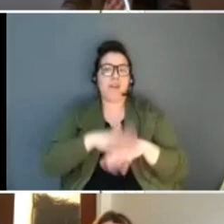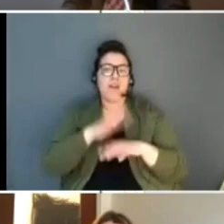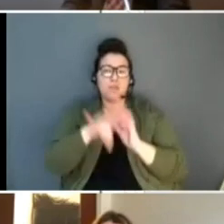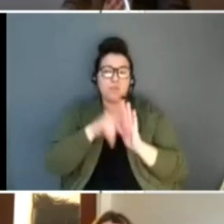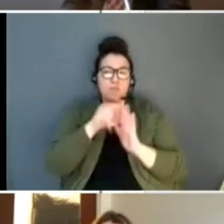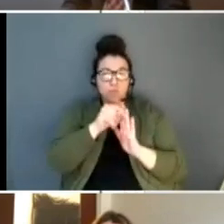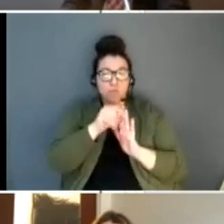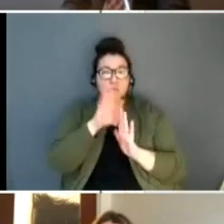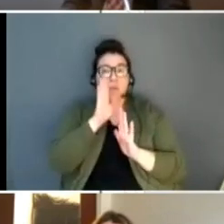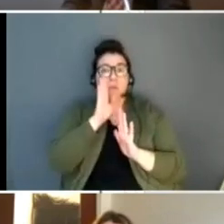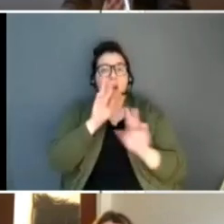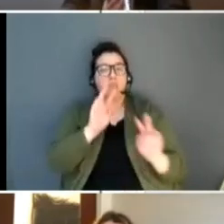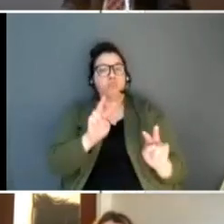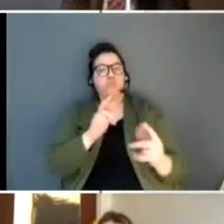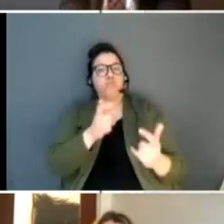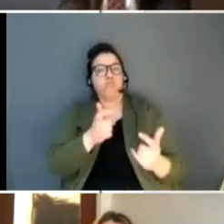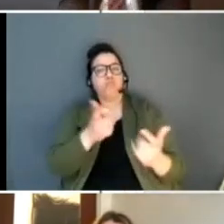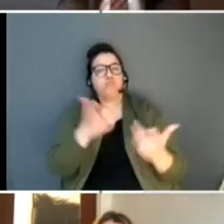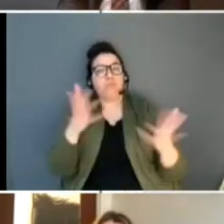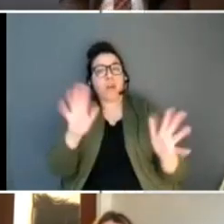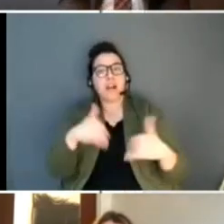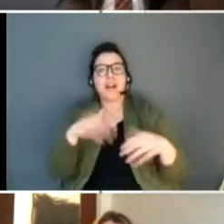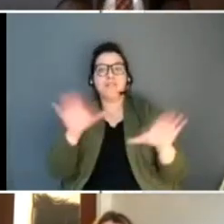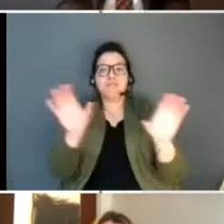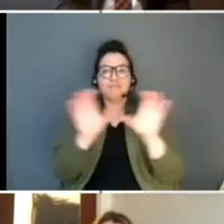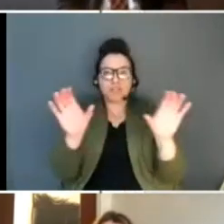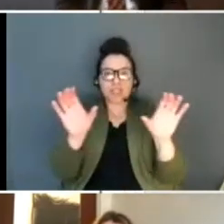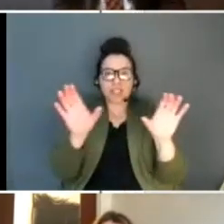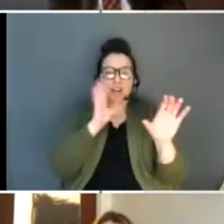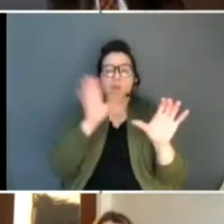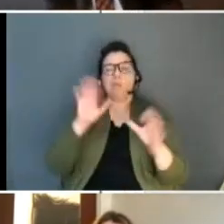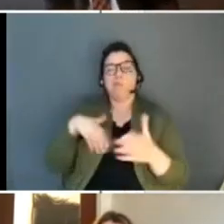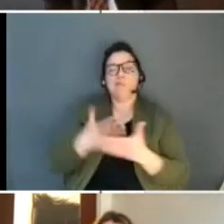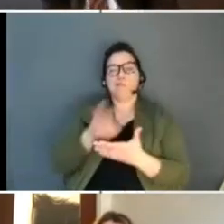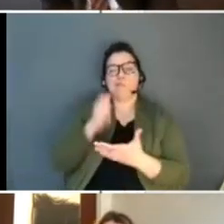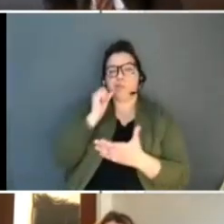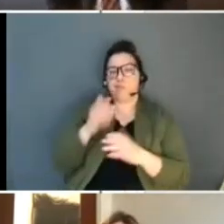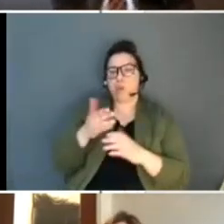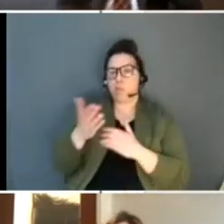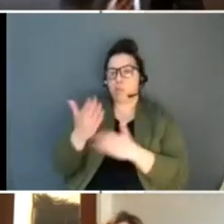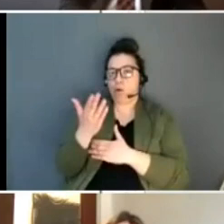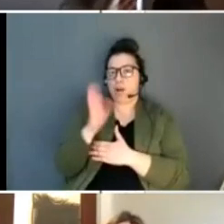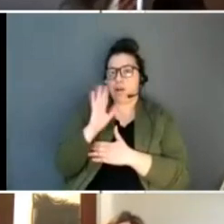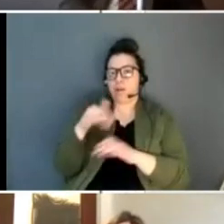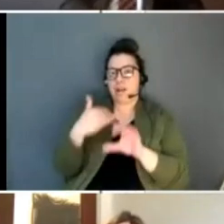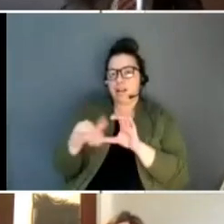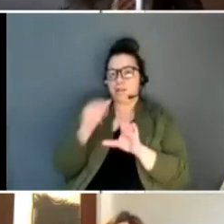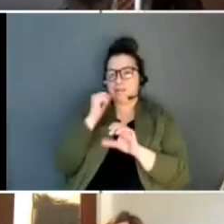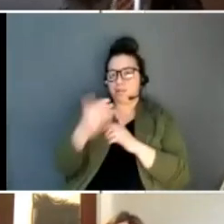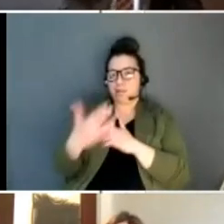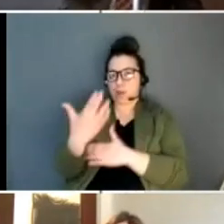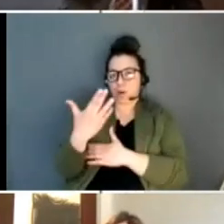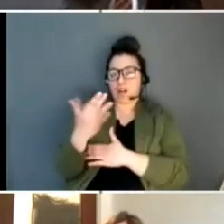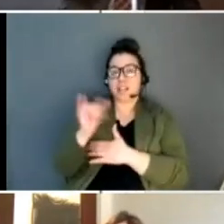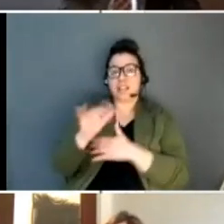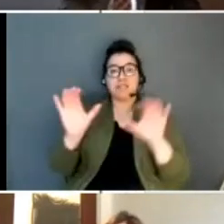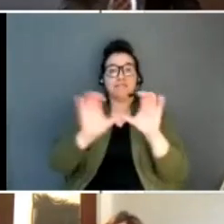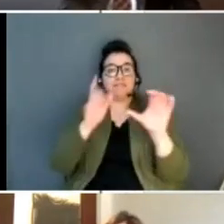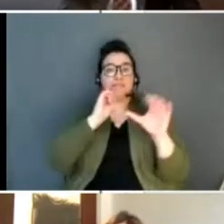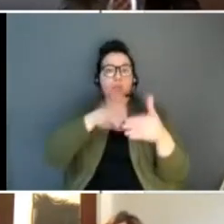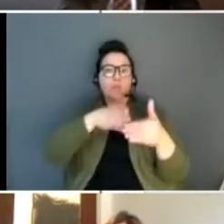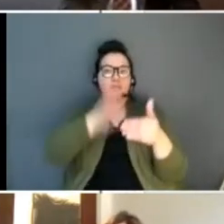give you a certificate for being here today. It's going to come to you tomorrow morning in your email, a certificate of completion for being here